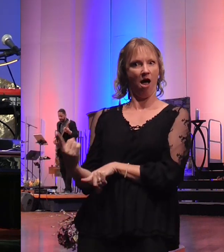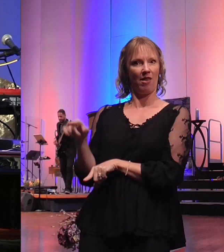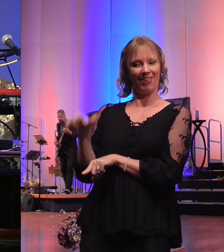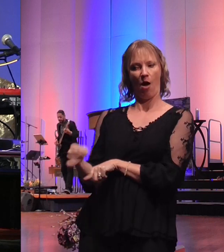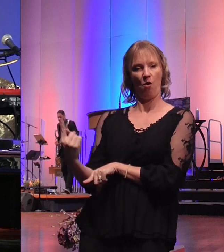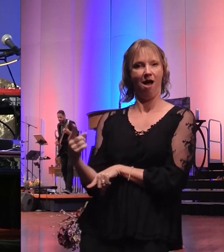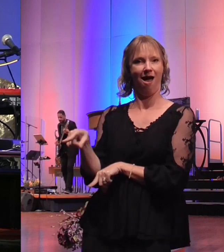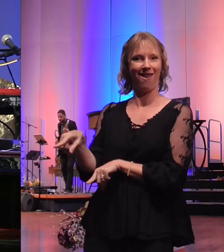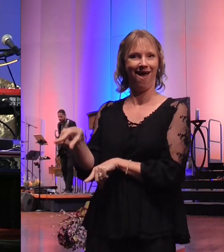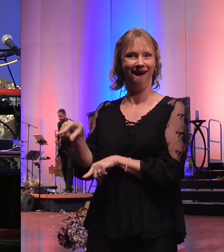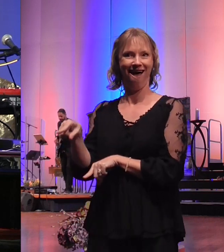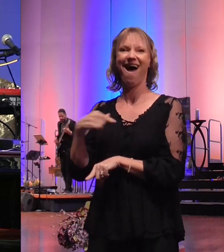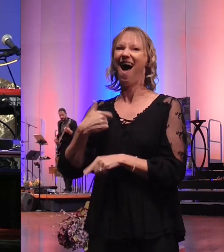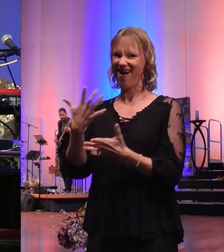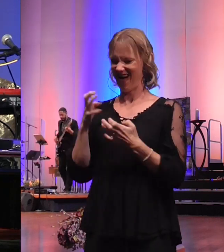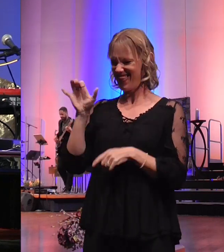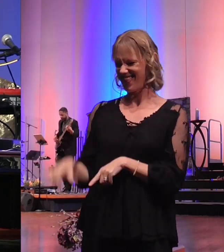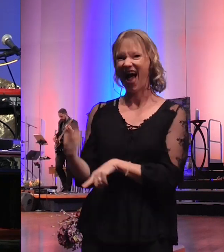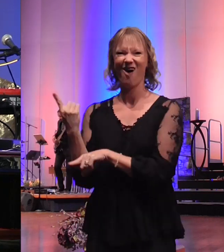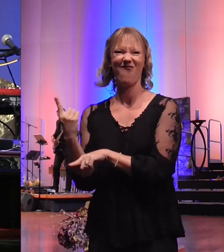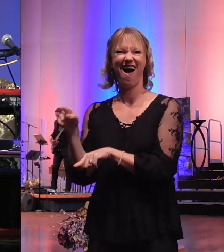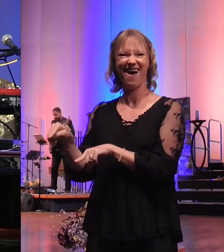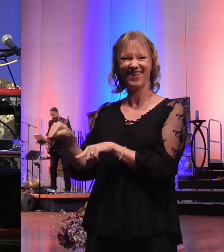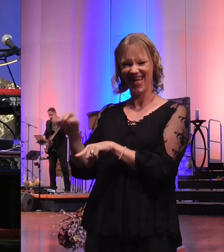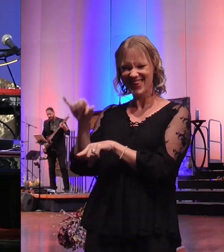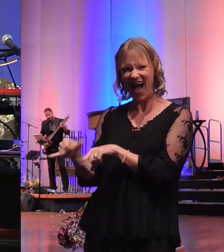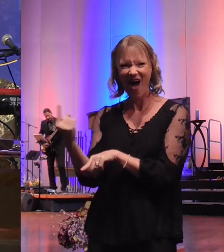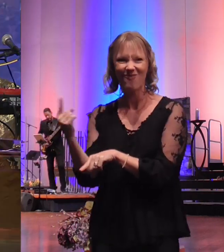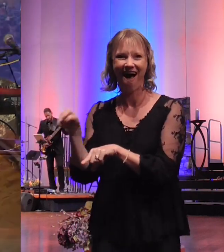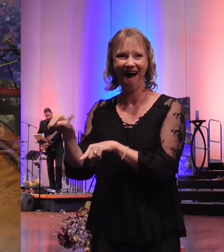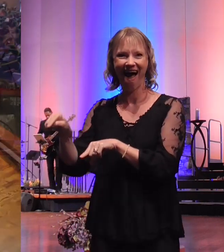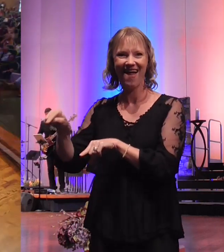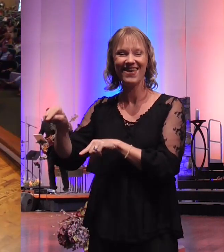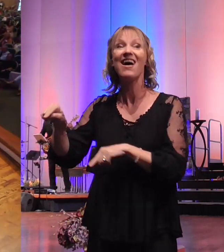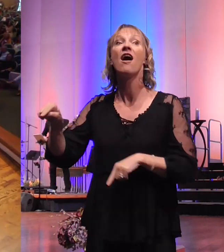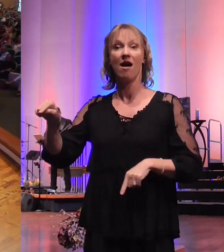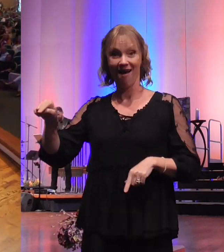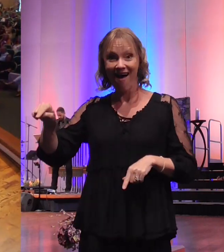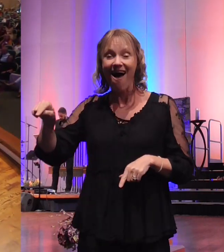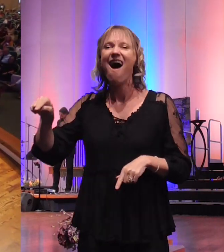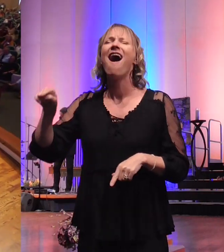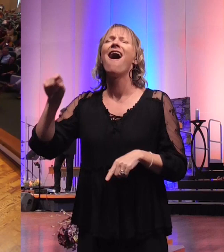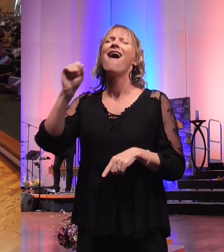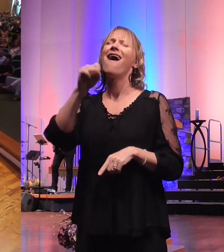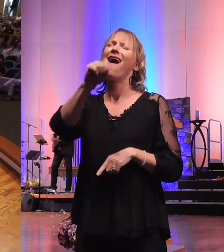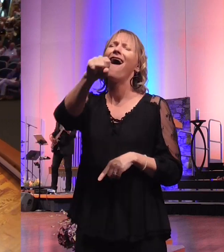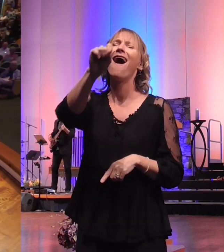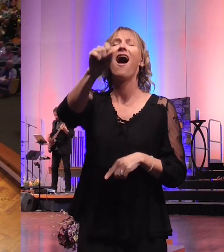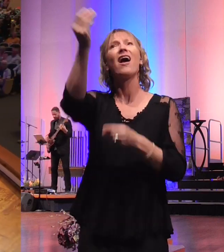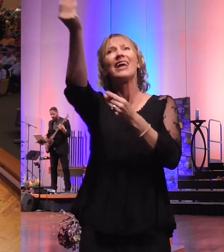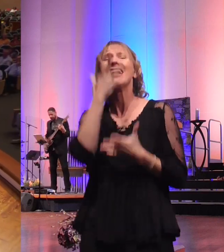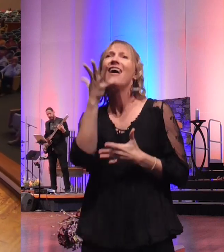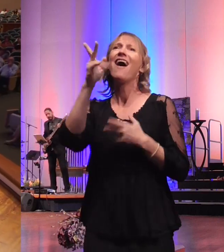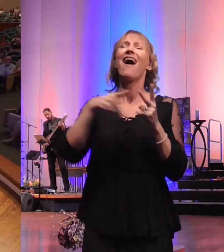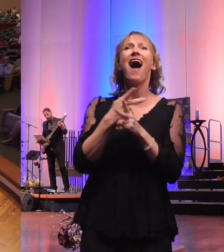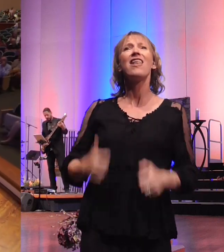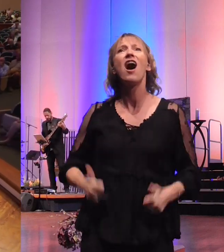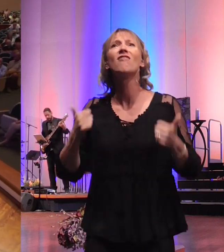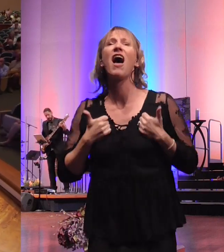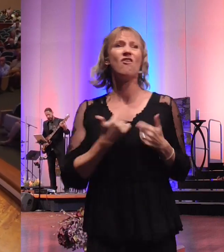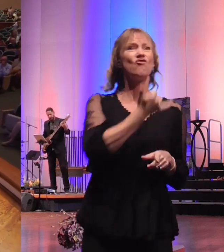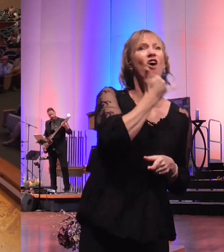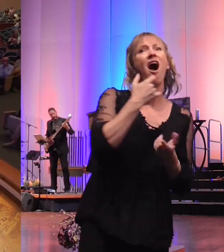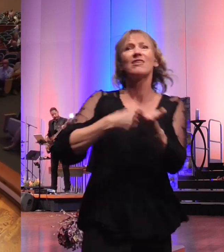one, I want that one, yeah. Give me the kind of life where wrong